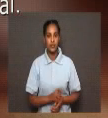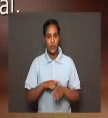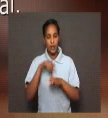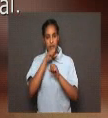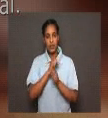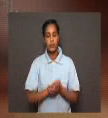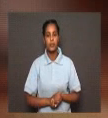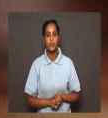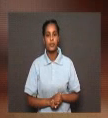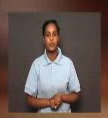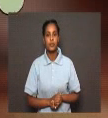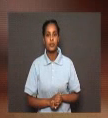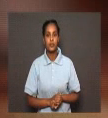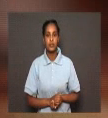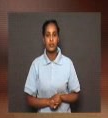Time's up!